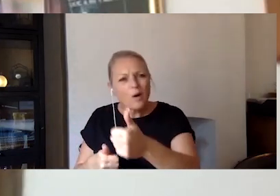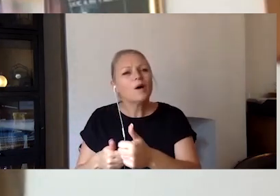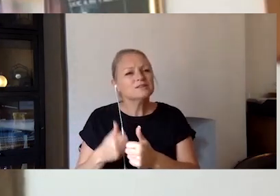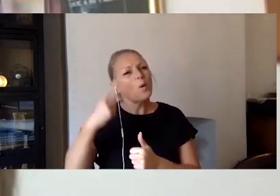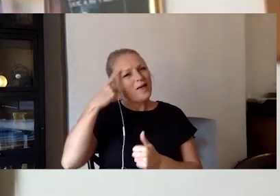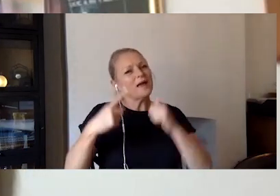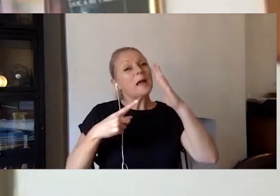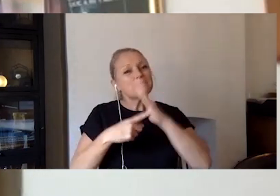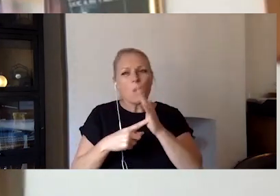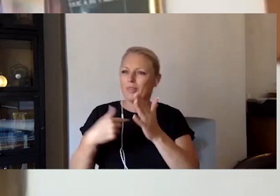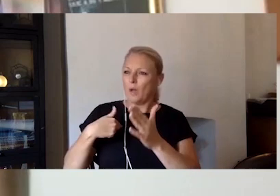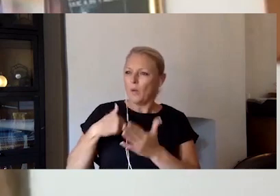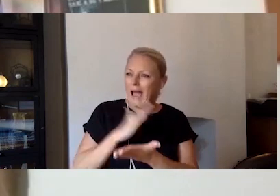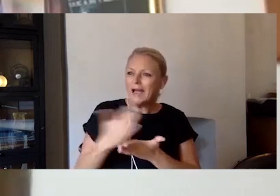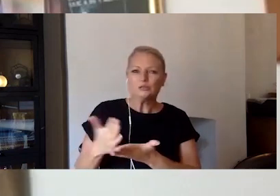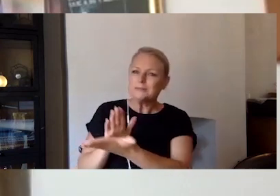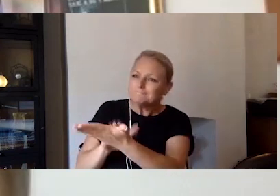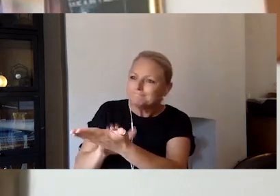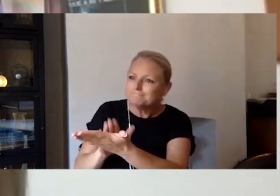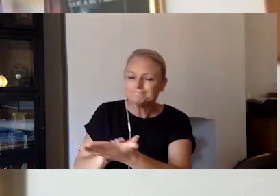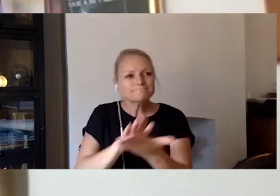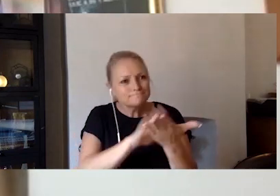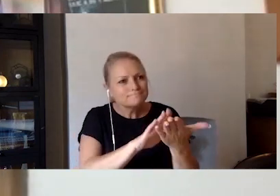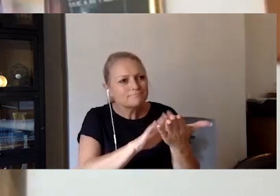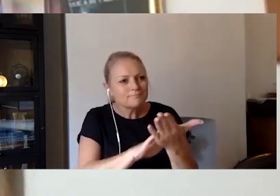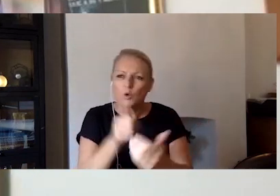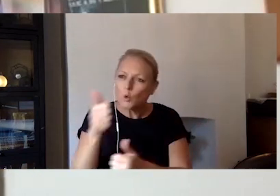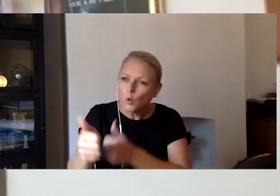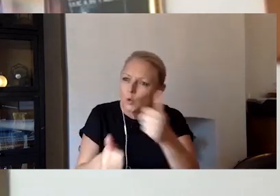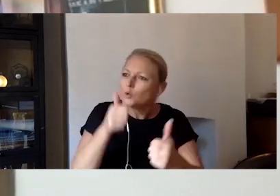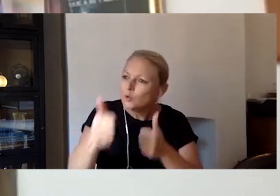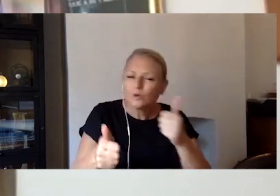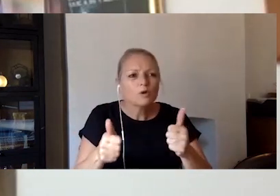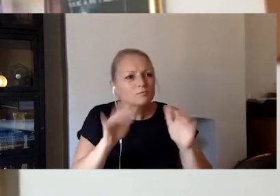wonderful everyone is responding. I think it's really just wonderful. It's just so heartening.